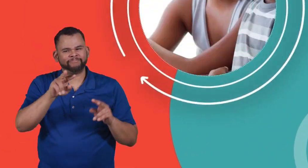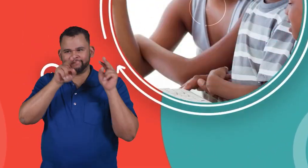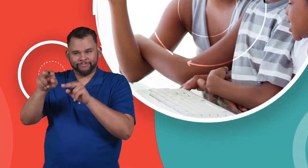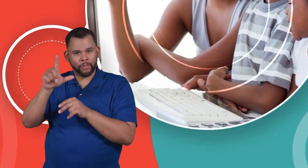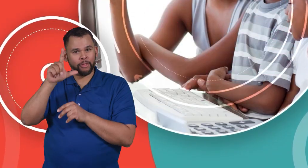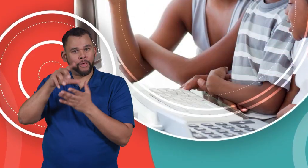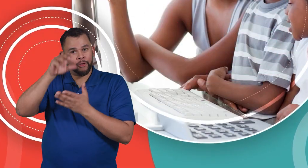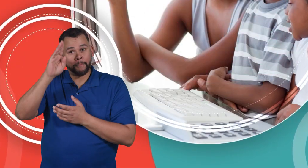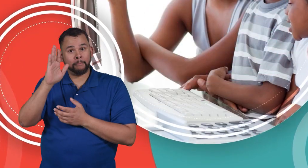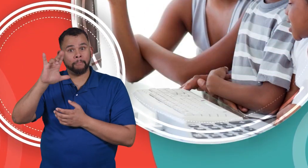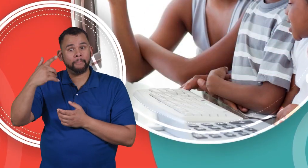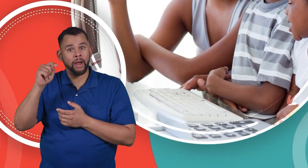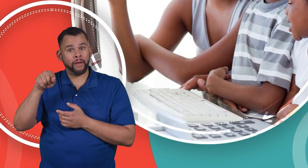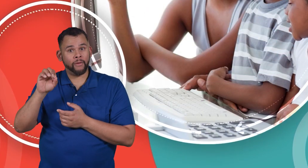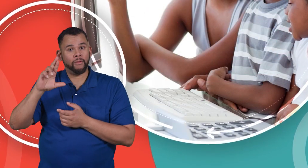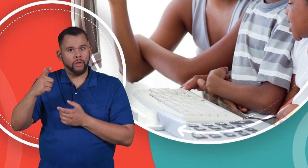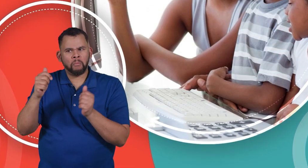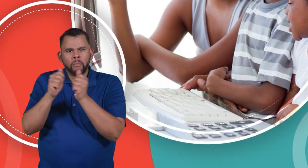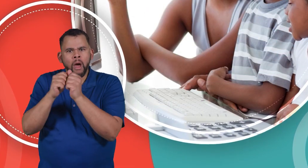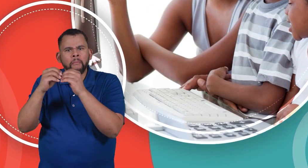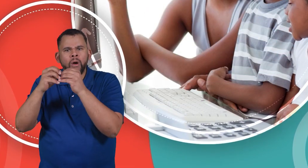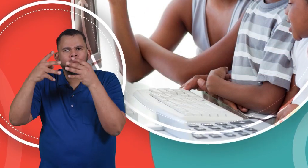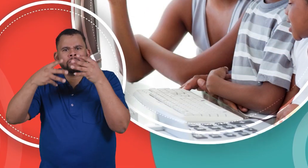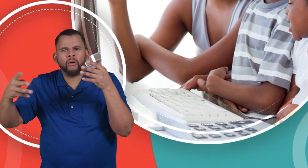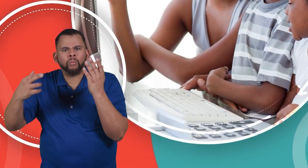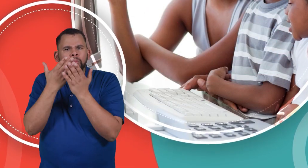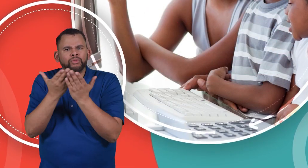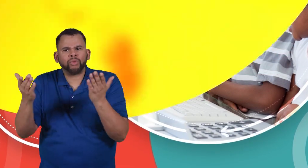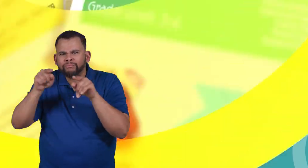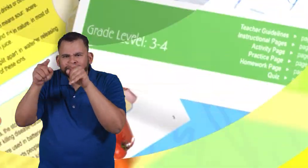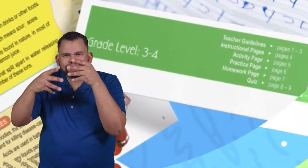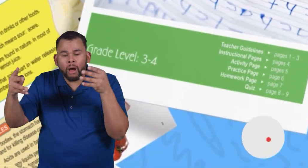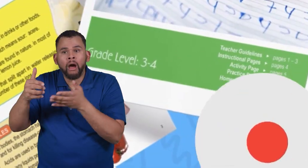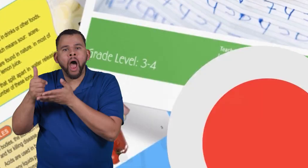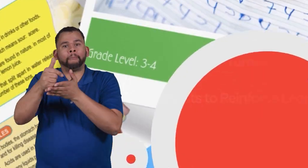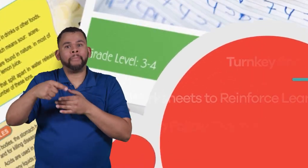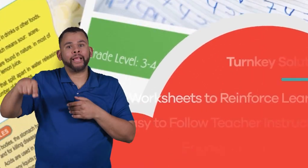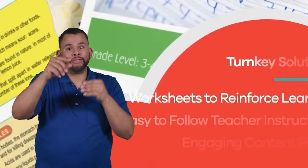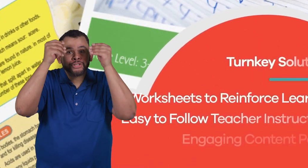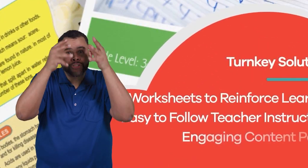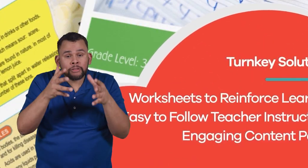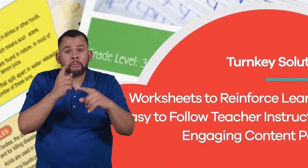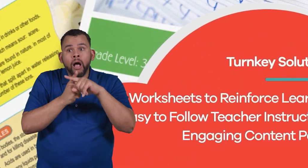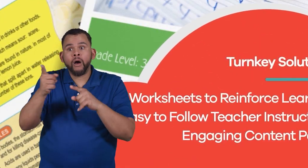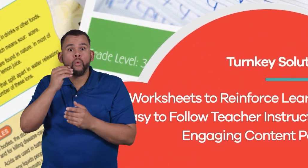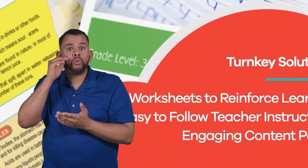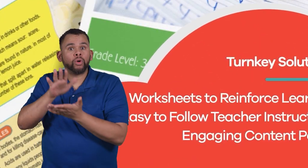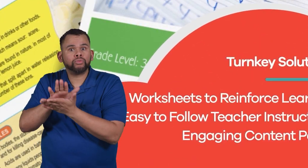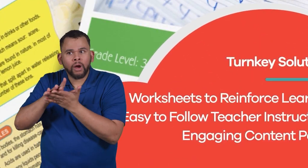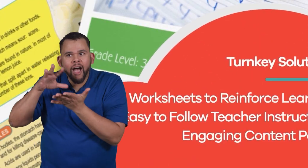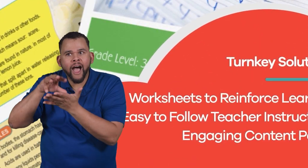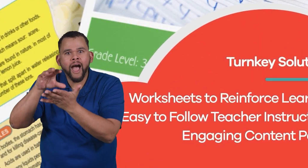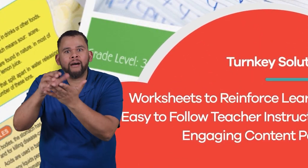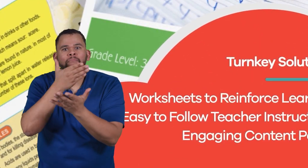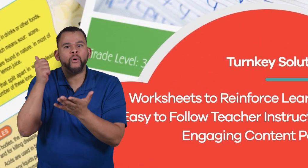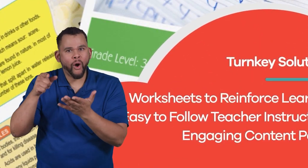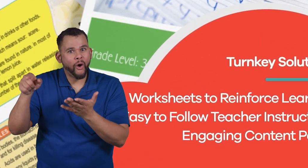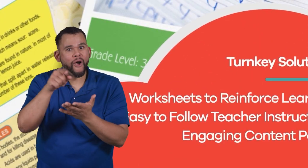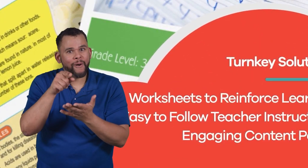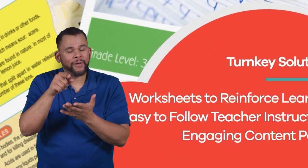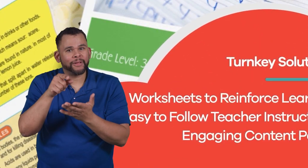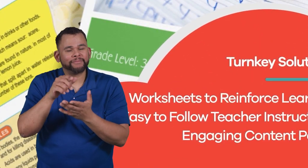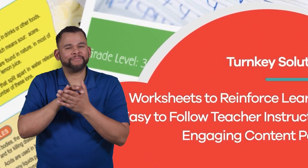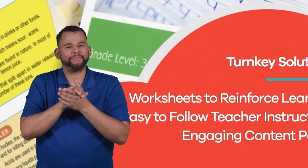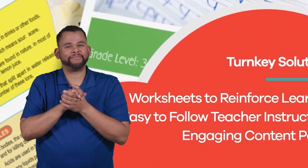LearnBright.org for thousands of free resources and turnkey solutions for teachers and homeschoolers.